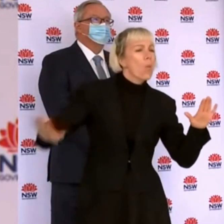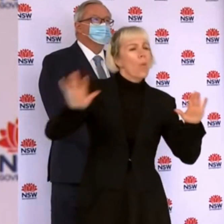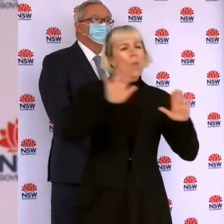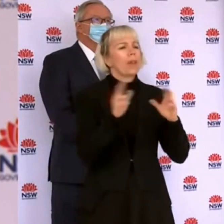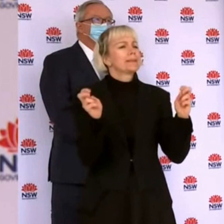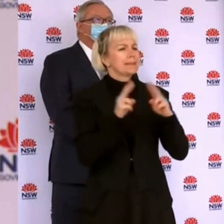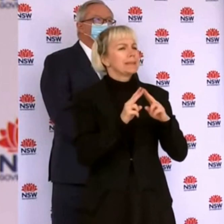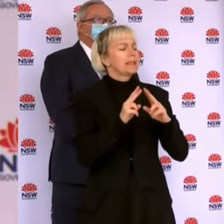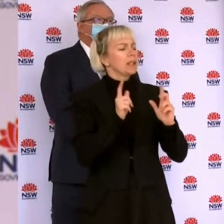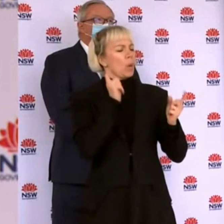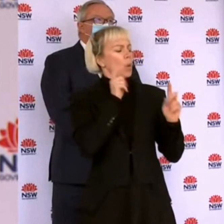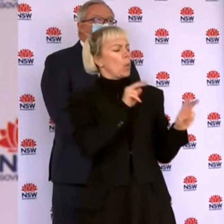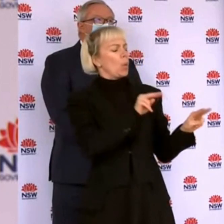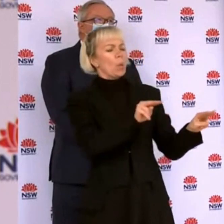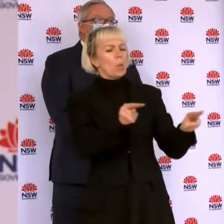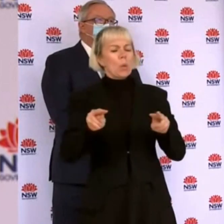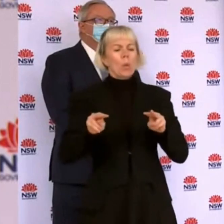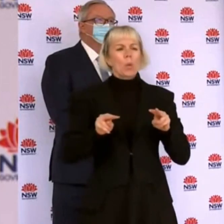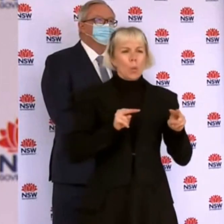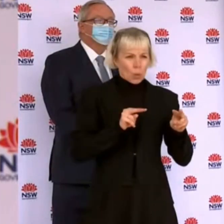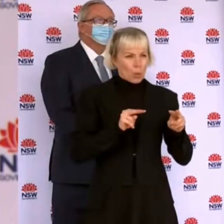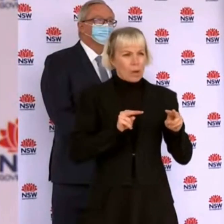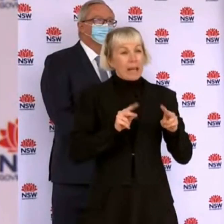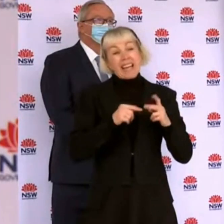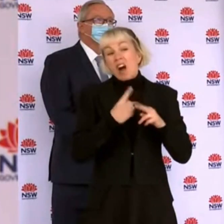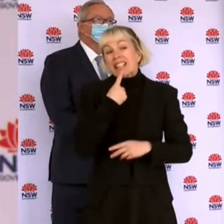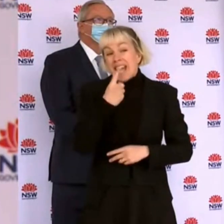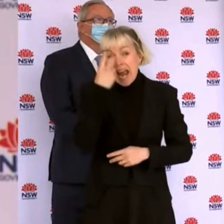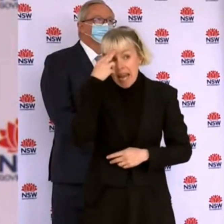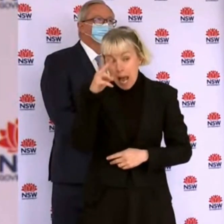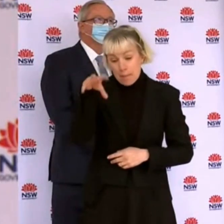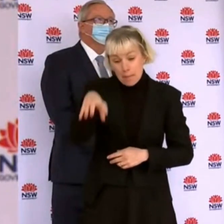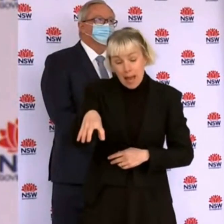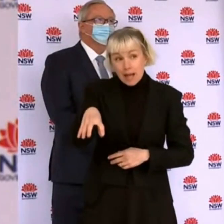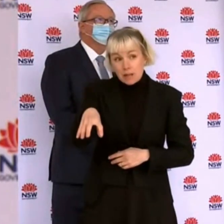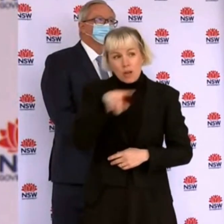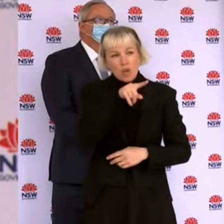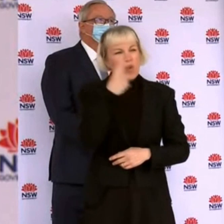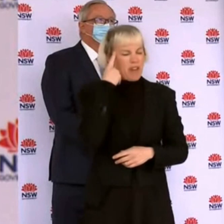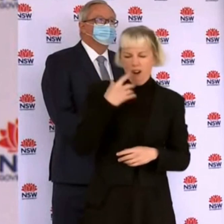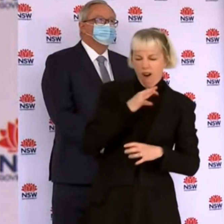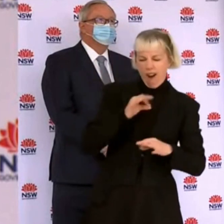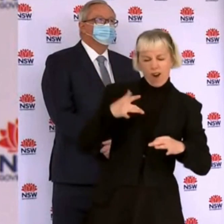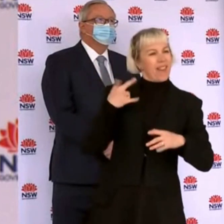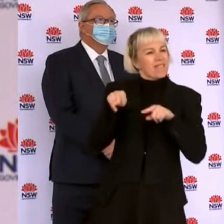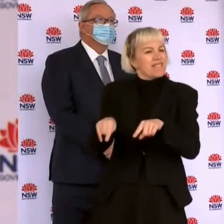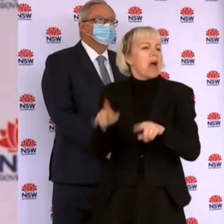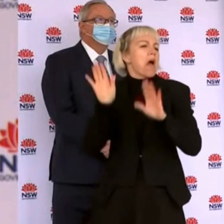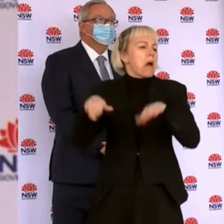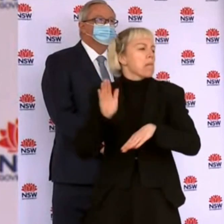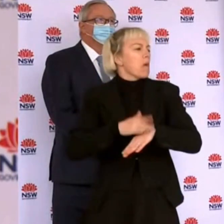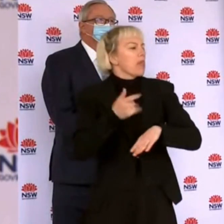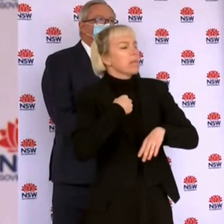So when I read out these suburbs, it doesn't mean that if you're in a different suburb, you don't have to be worried. But what we're trying to highlight is areas where we're